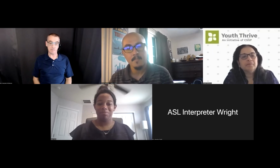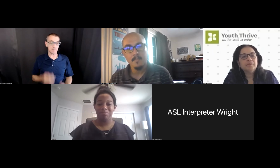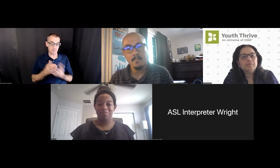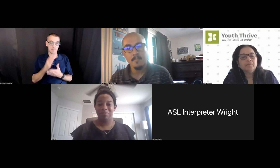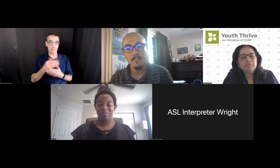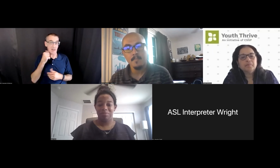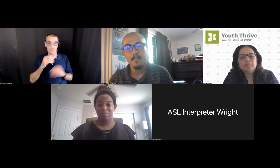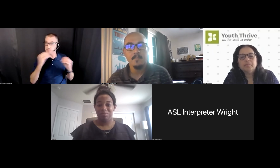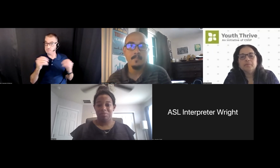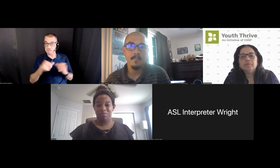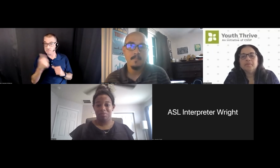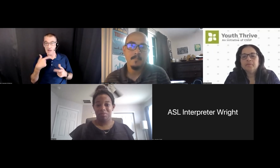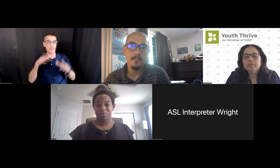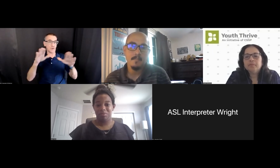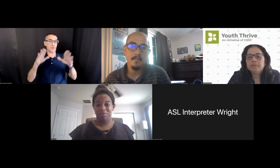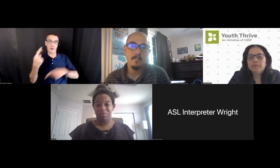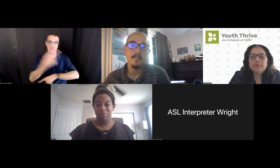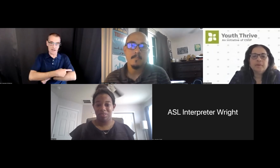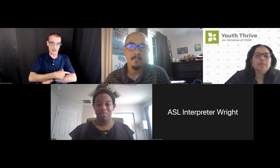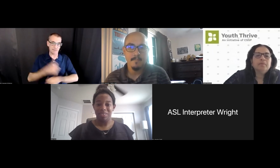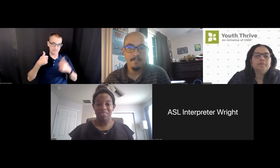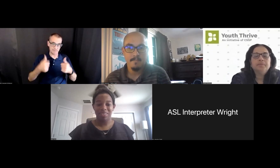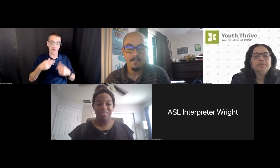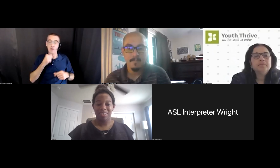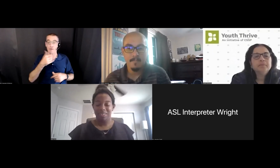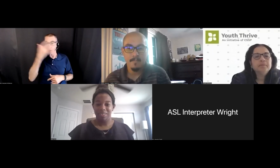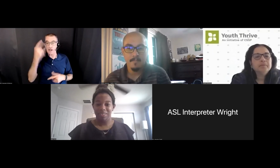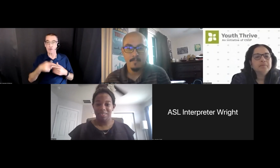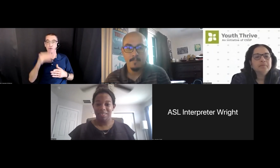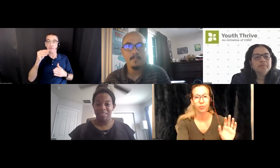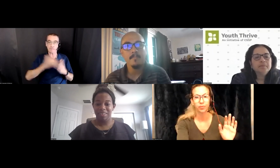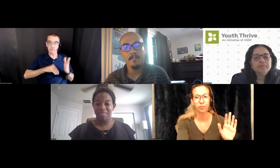if there's nothing else, have a great day. Have a wonderful day. And don't forget to complete your evaluations.